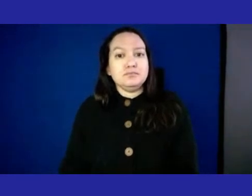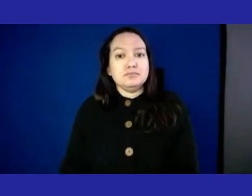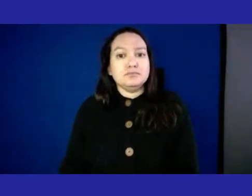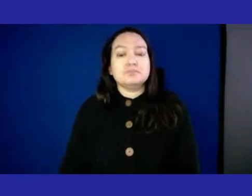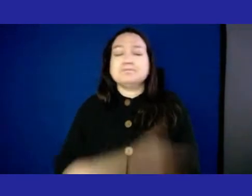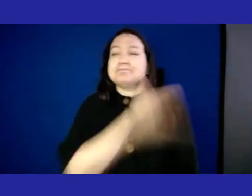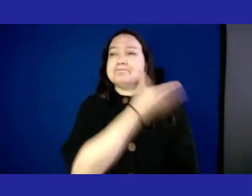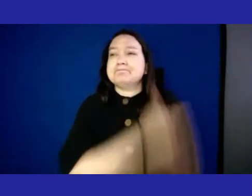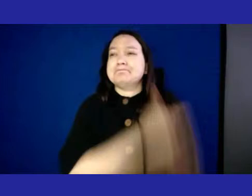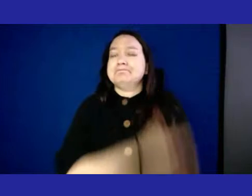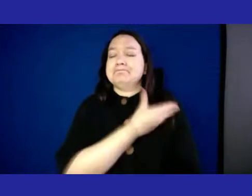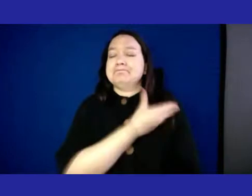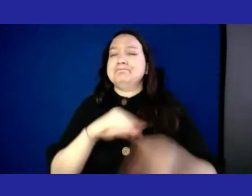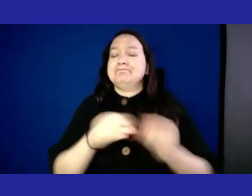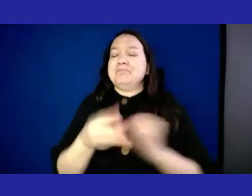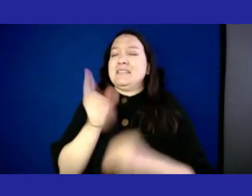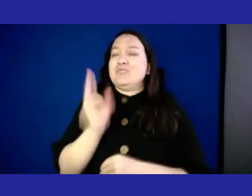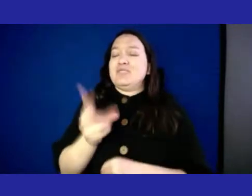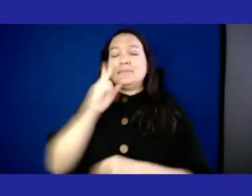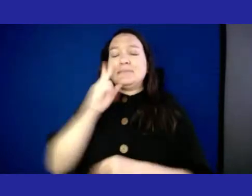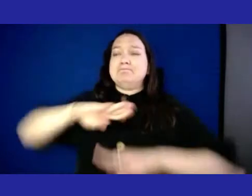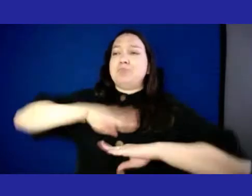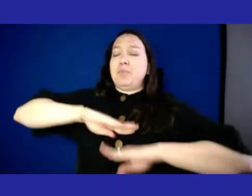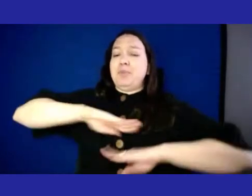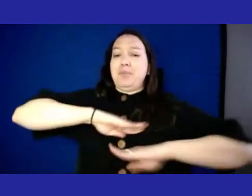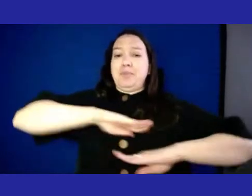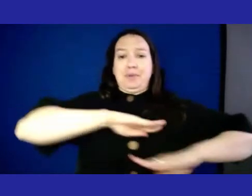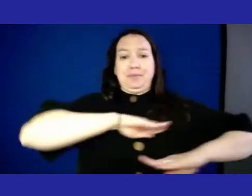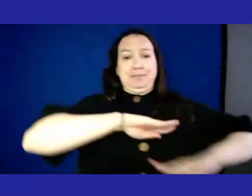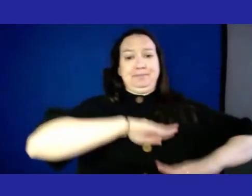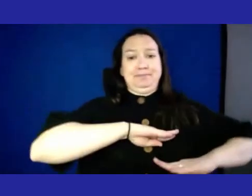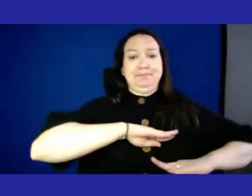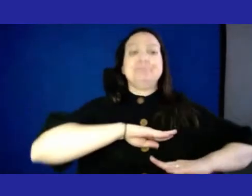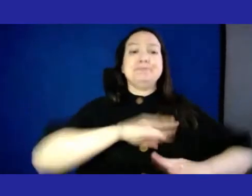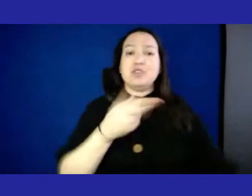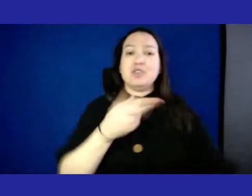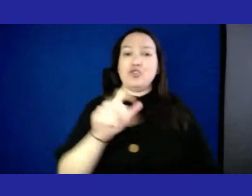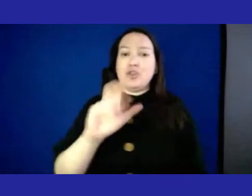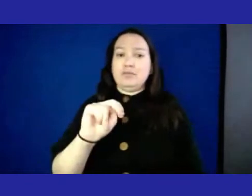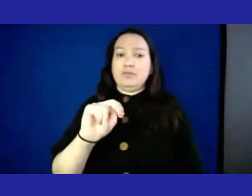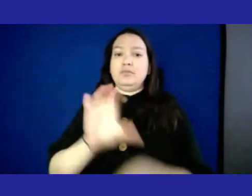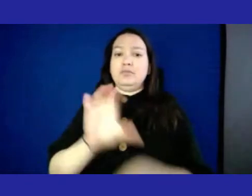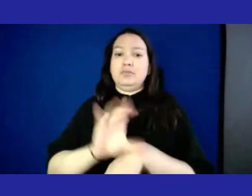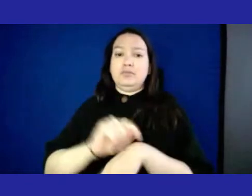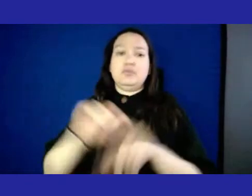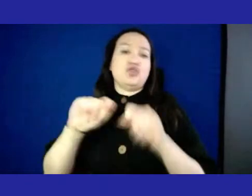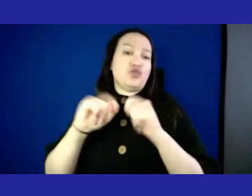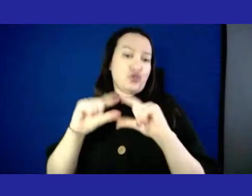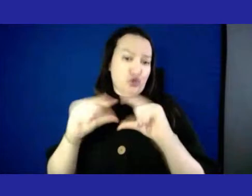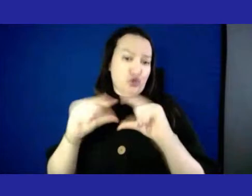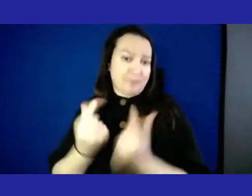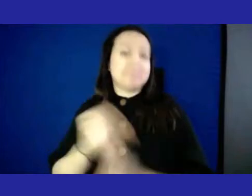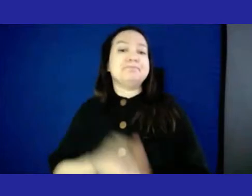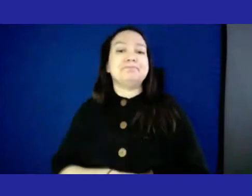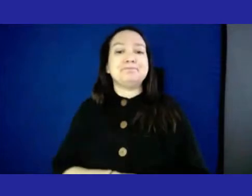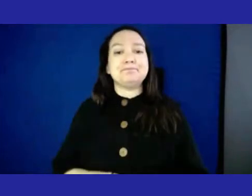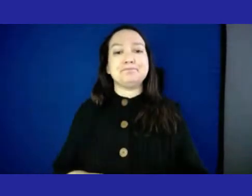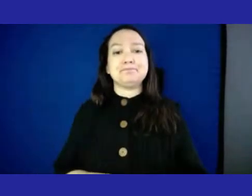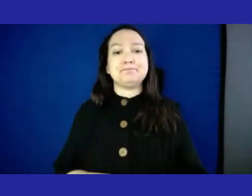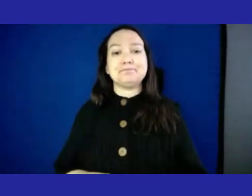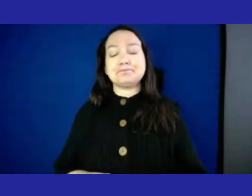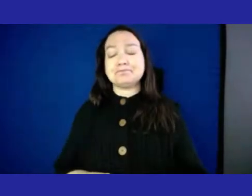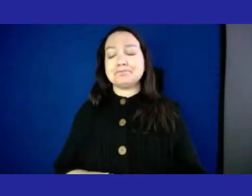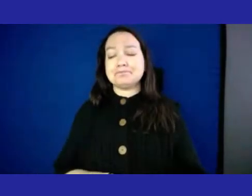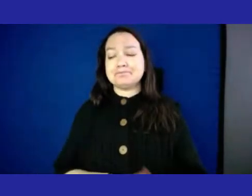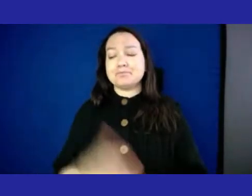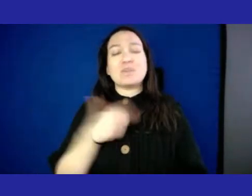Here is the vendor performance history. You see satisfactory here for Huron Consulting Group for their work to date. So